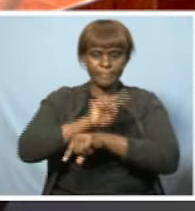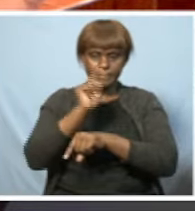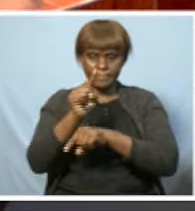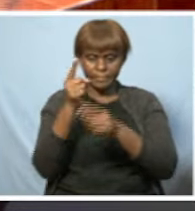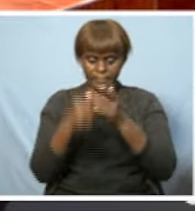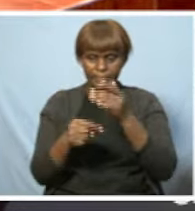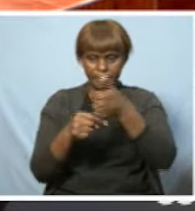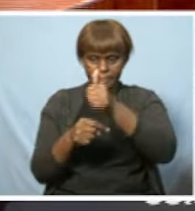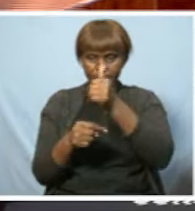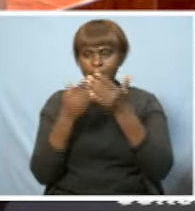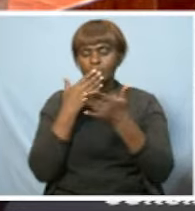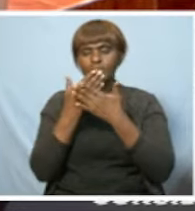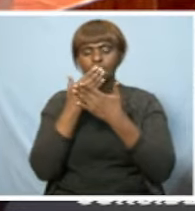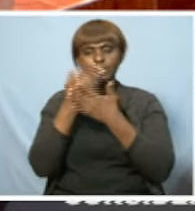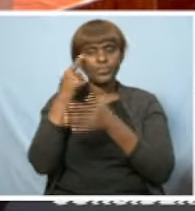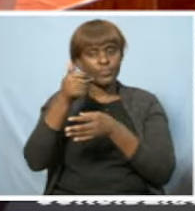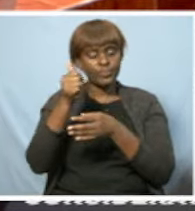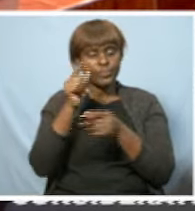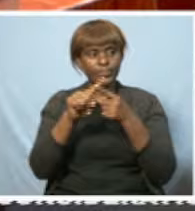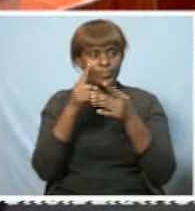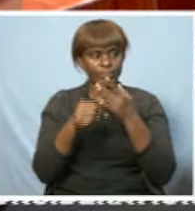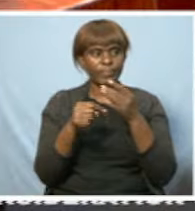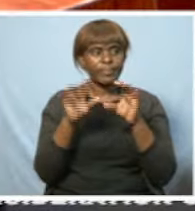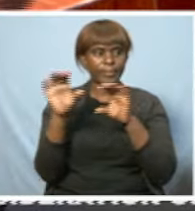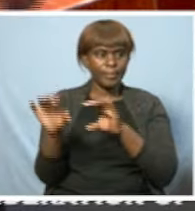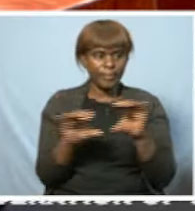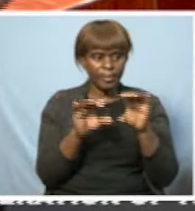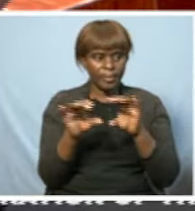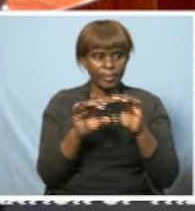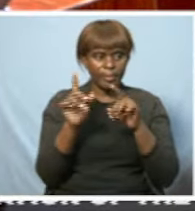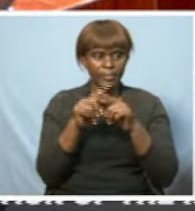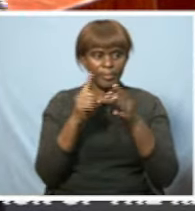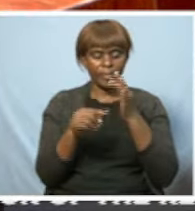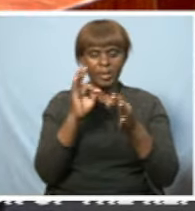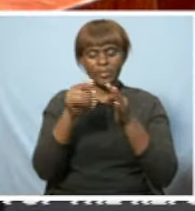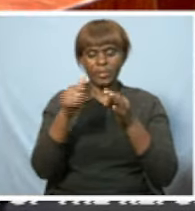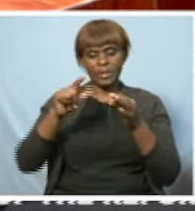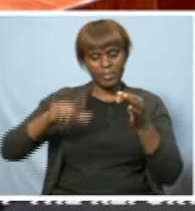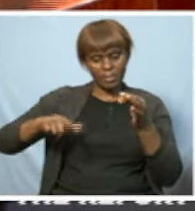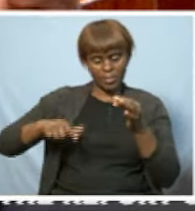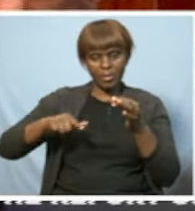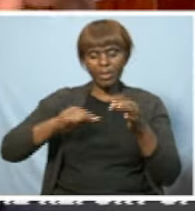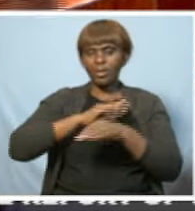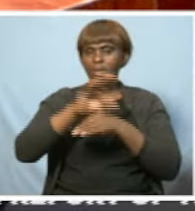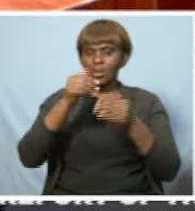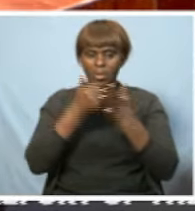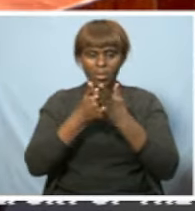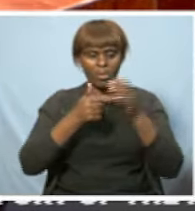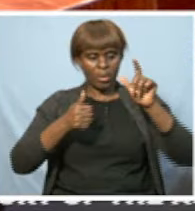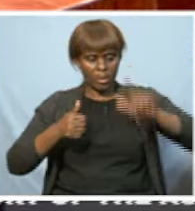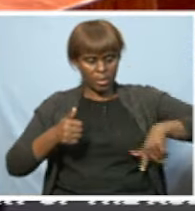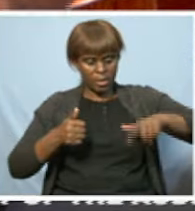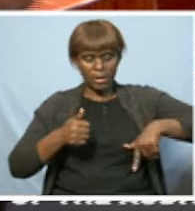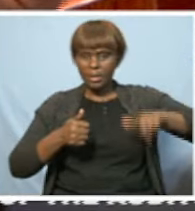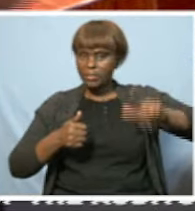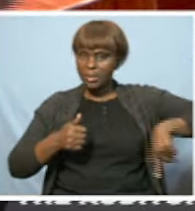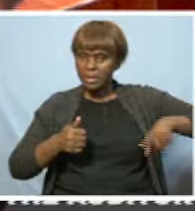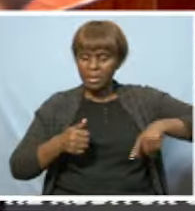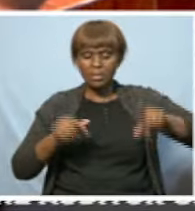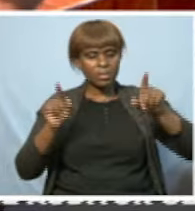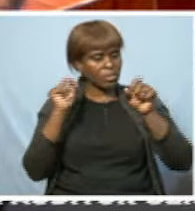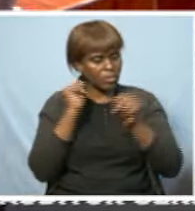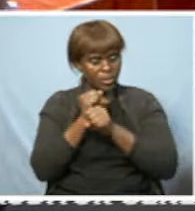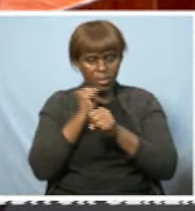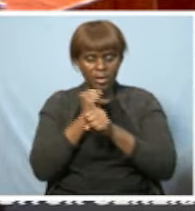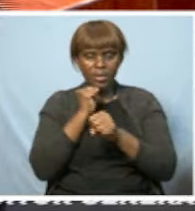on your part, however you do it. But if you are delaying, the whole delay delays the execution of